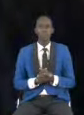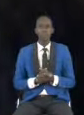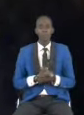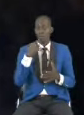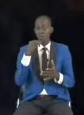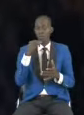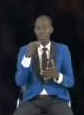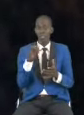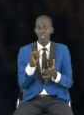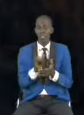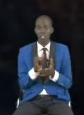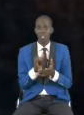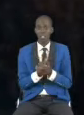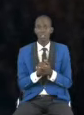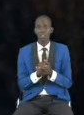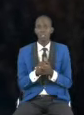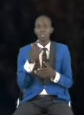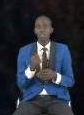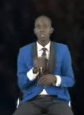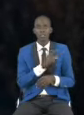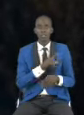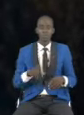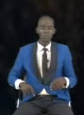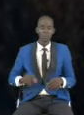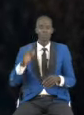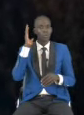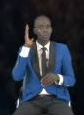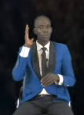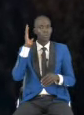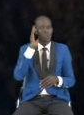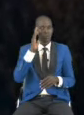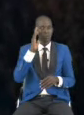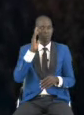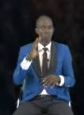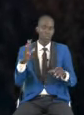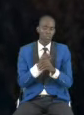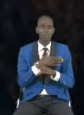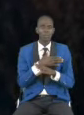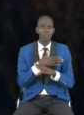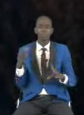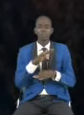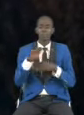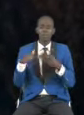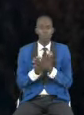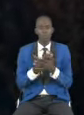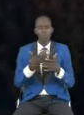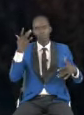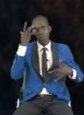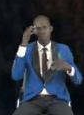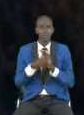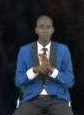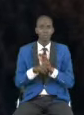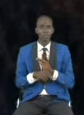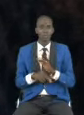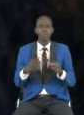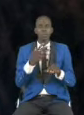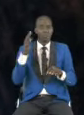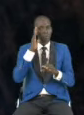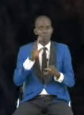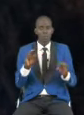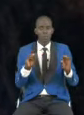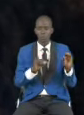He said, the Lord will take away all sickness and will put none